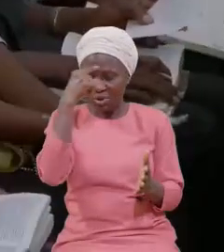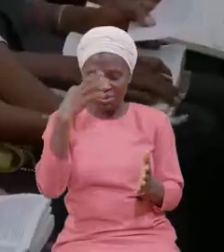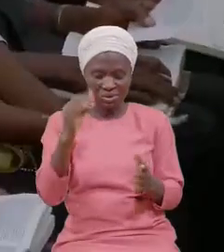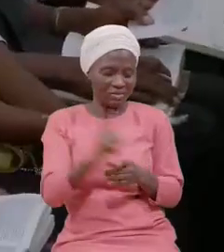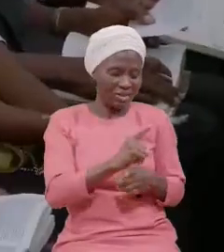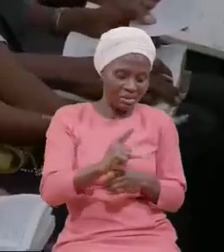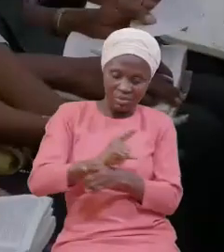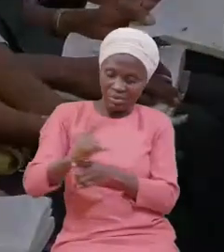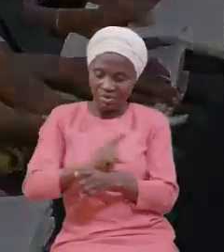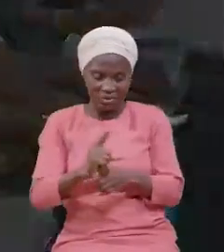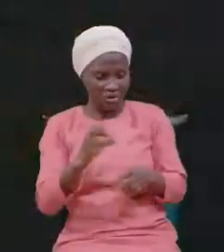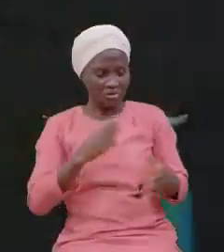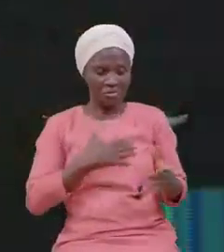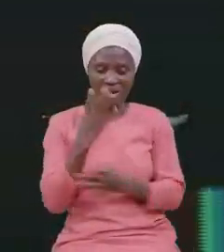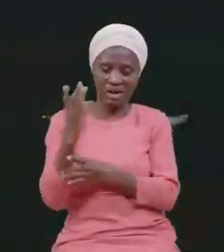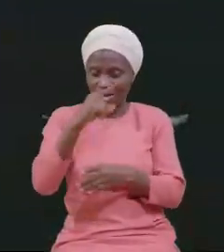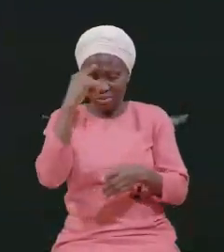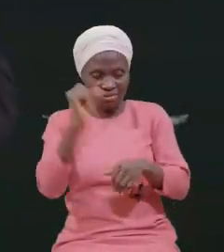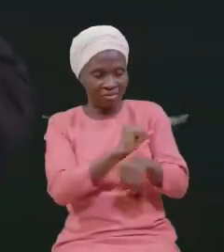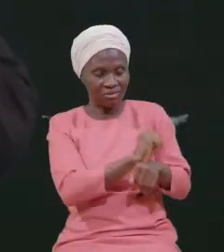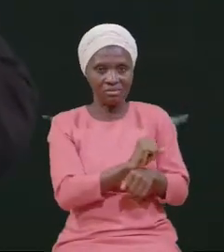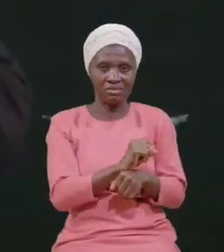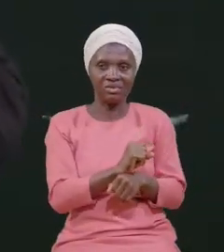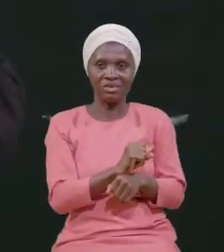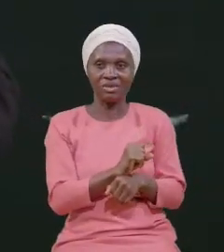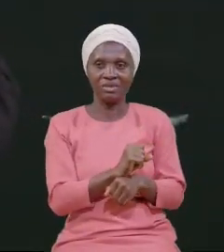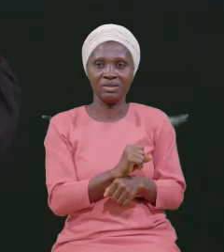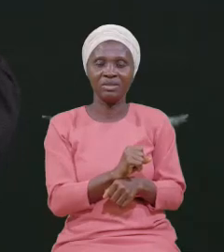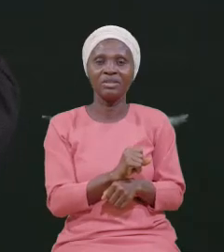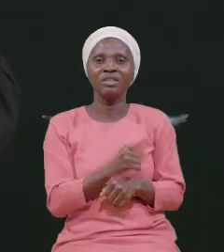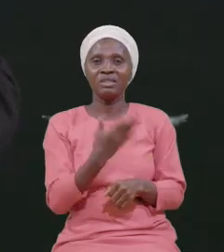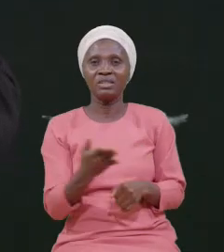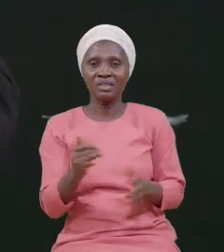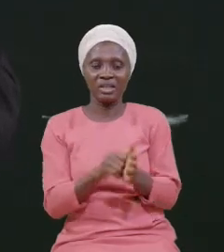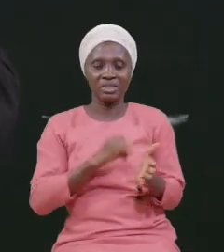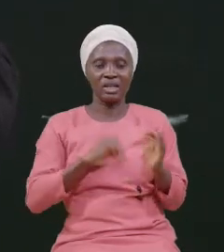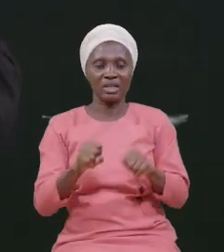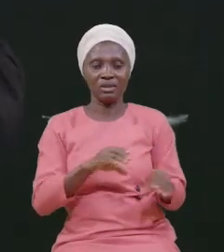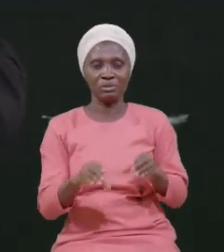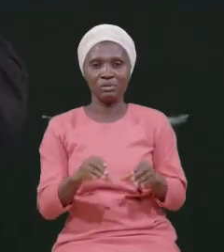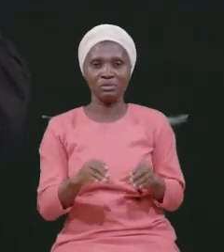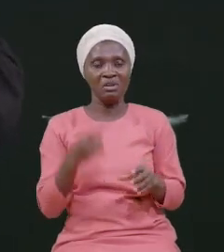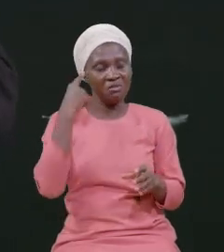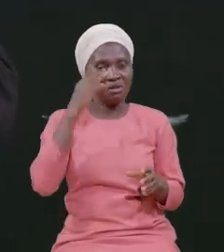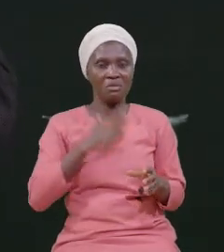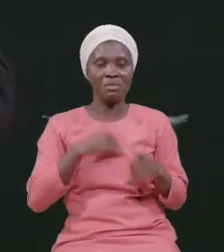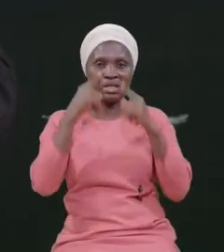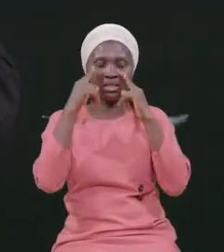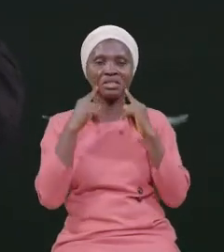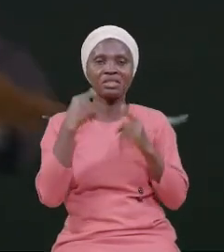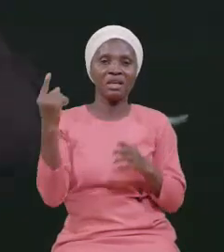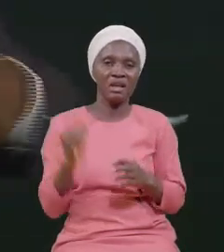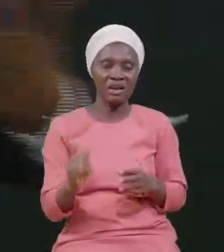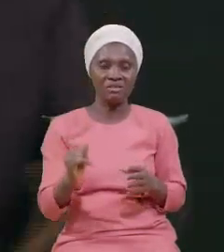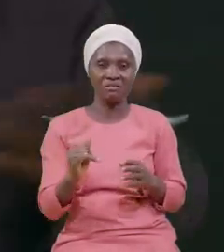or anything I could do, but my tears forever flow, and my zeal no respite